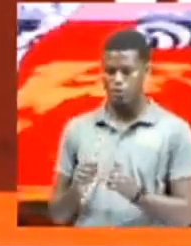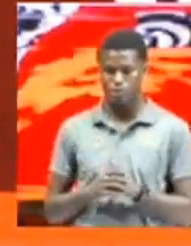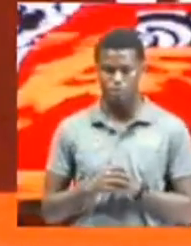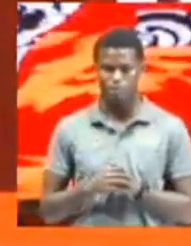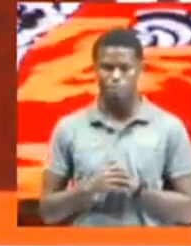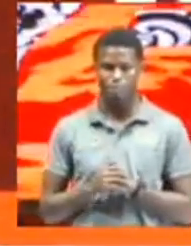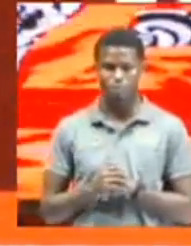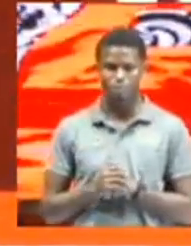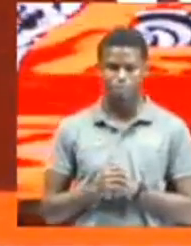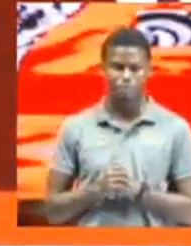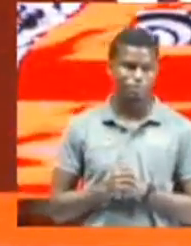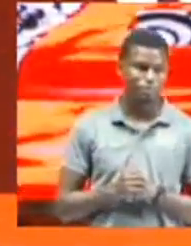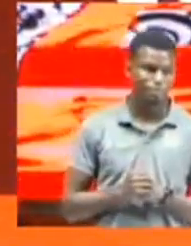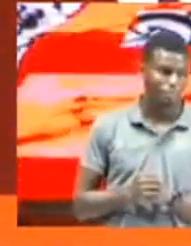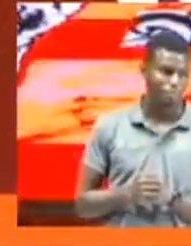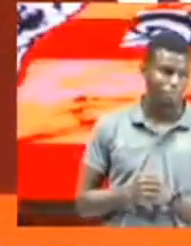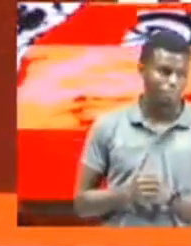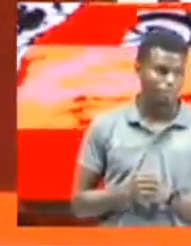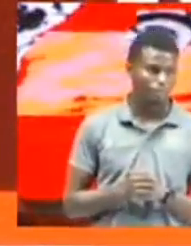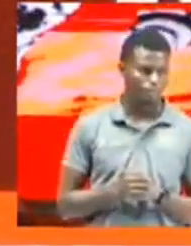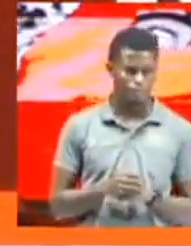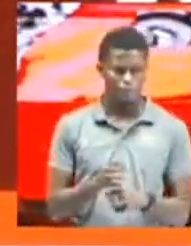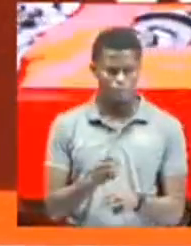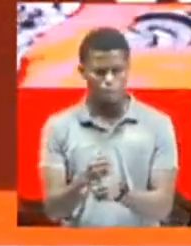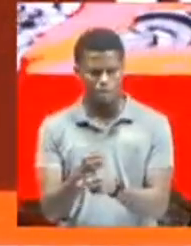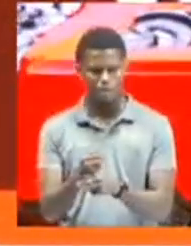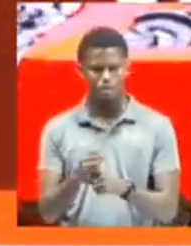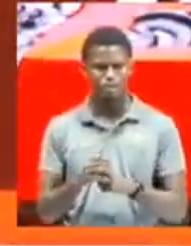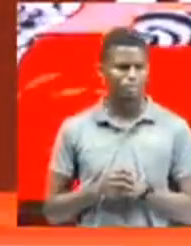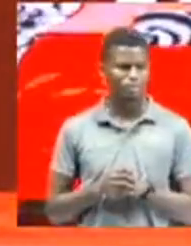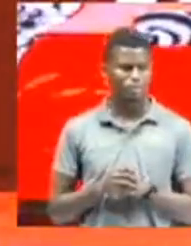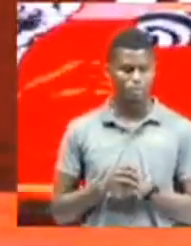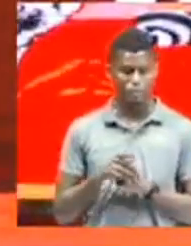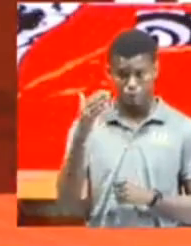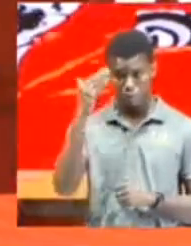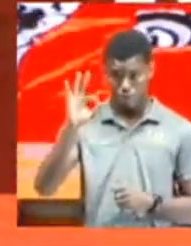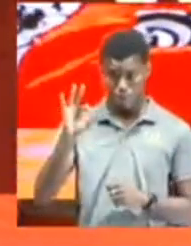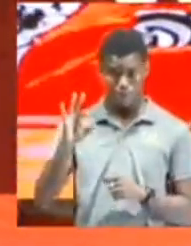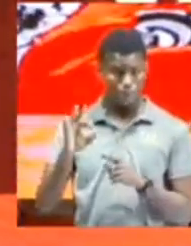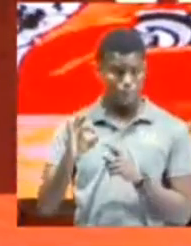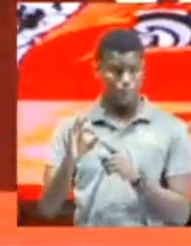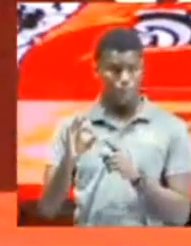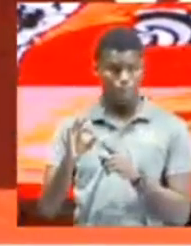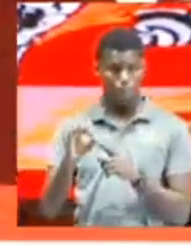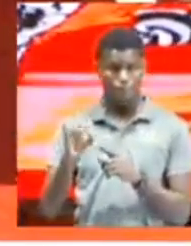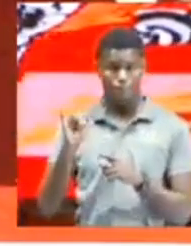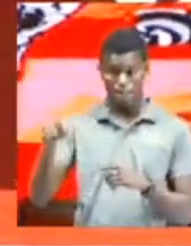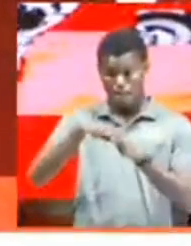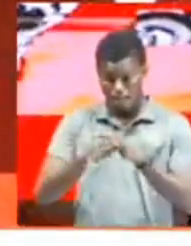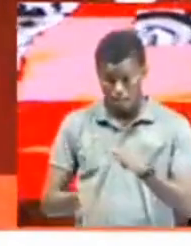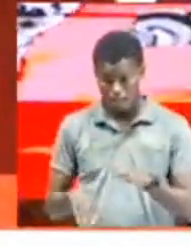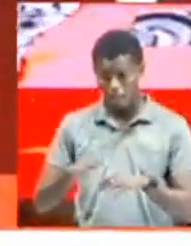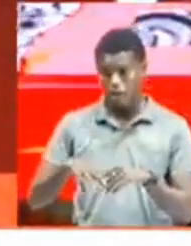Hold on. You know 9, that is less than Ruel Reed's sticky fingers.